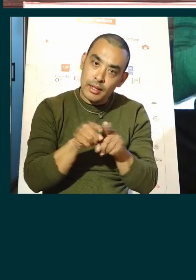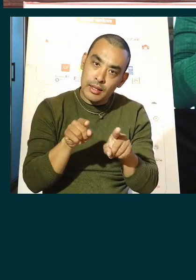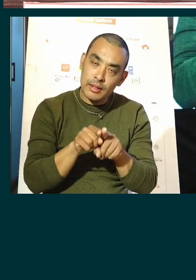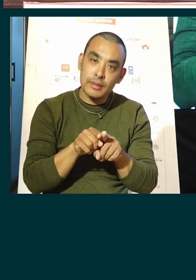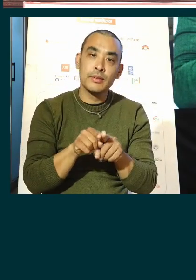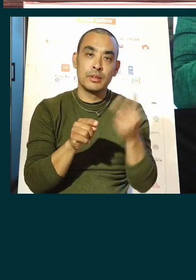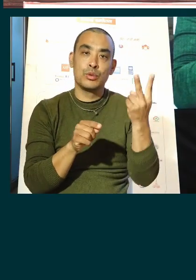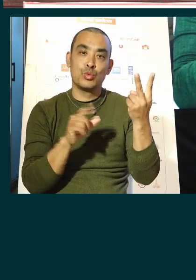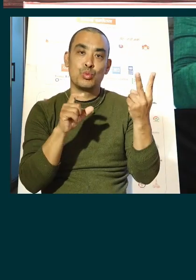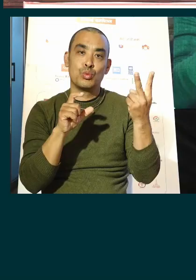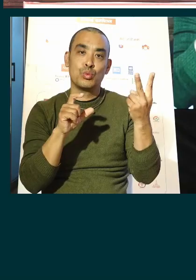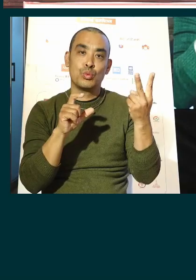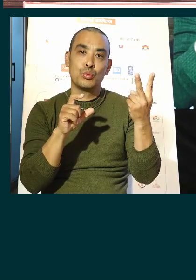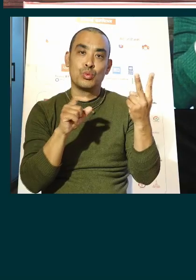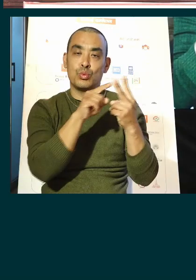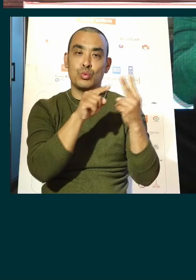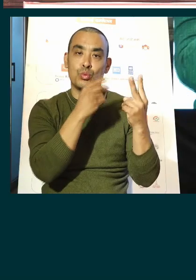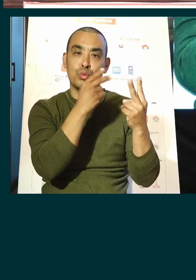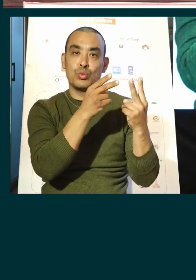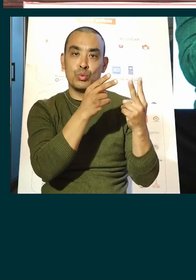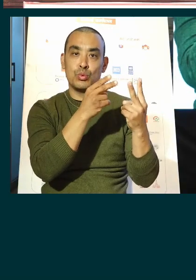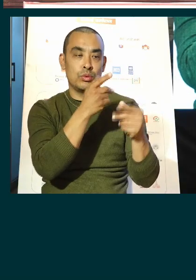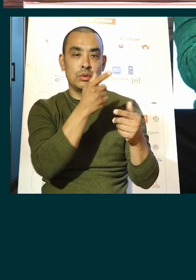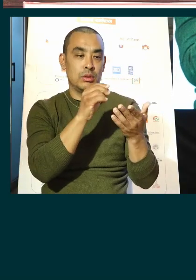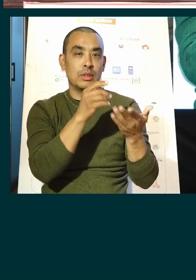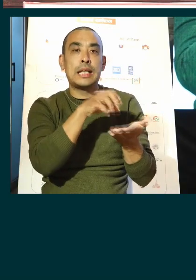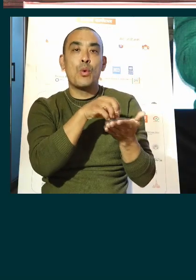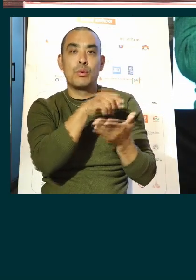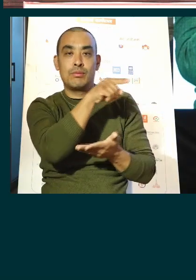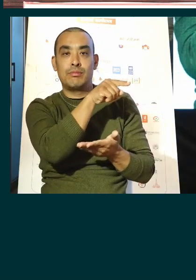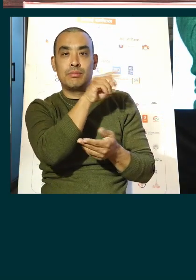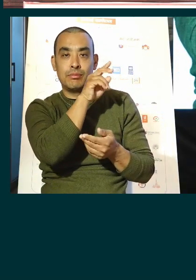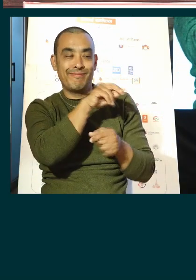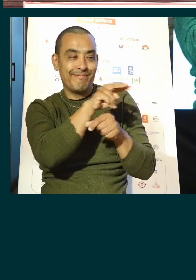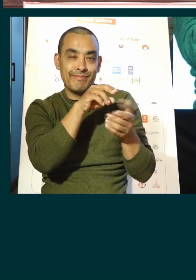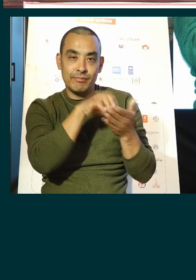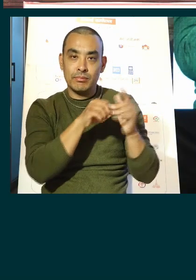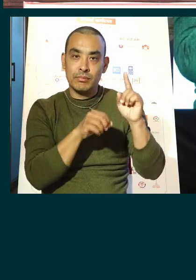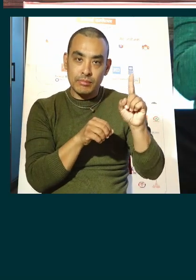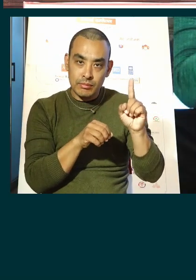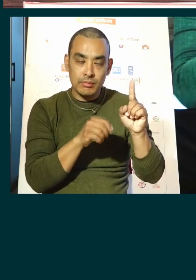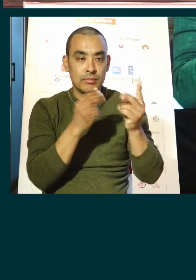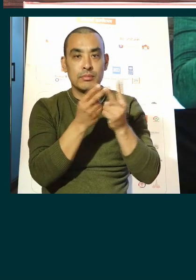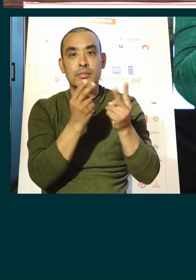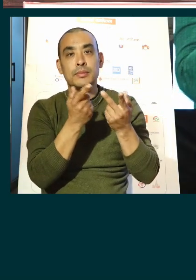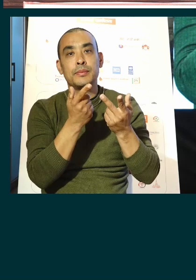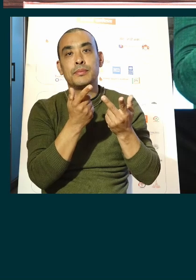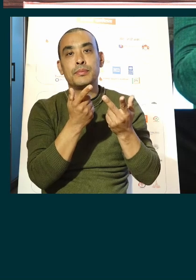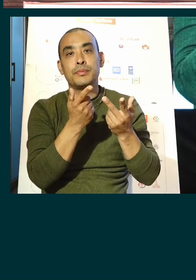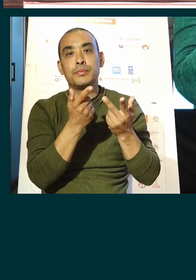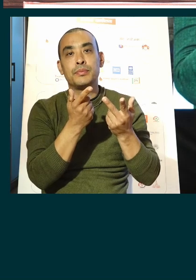2 pictures that you can see are from the campus. So the first one is an instruction that I found